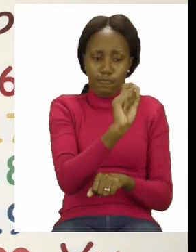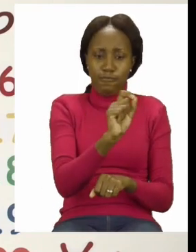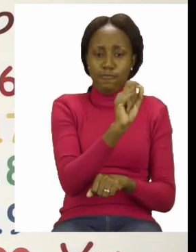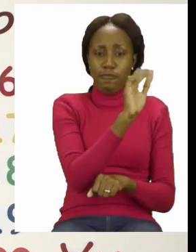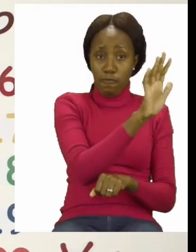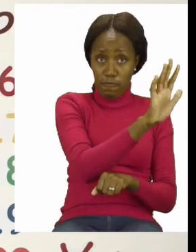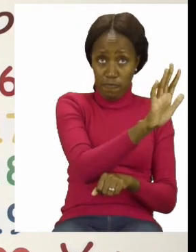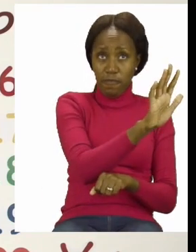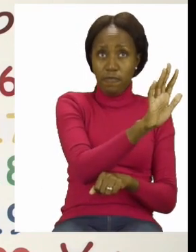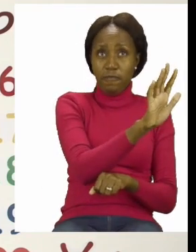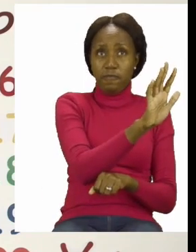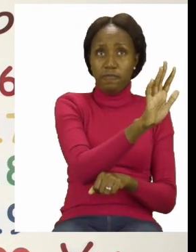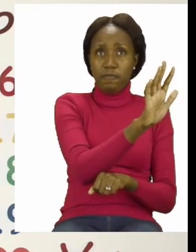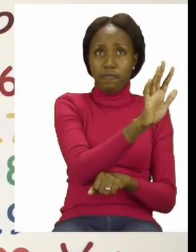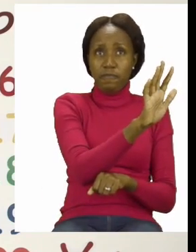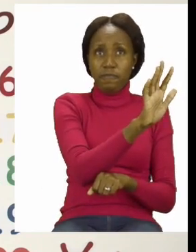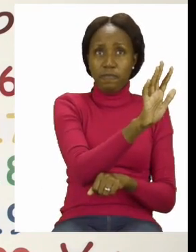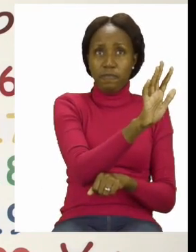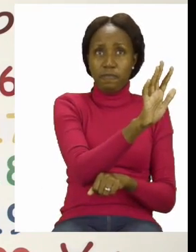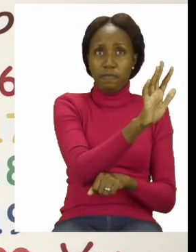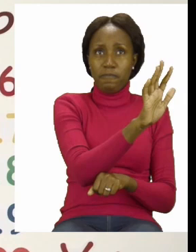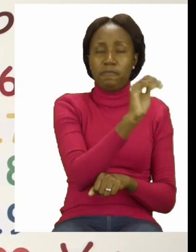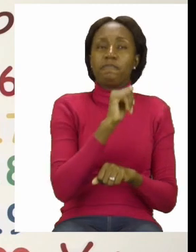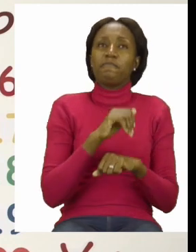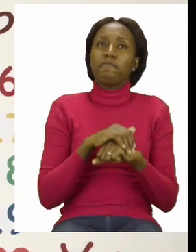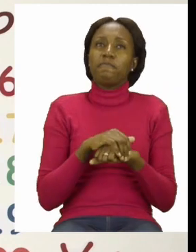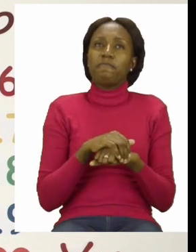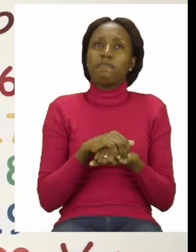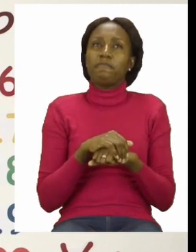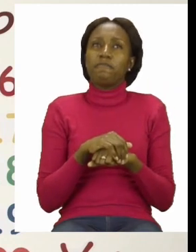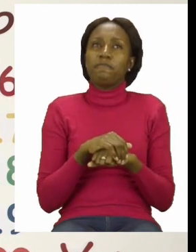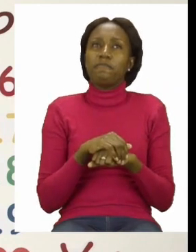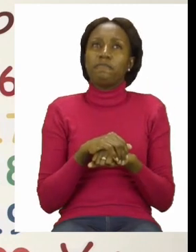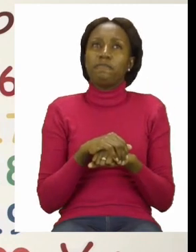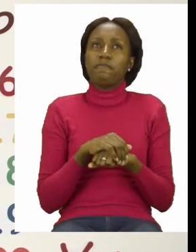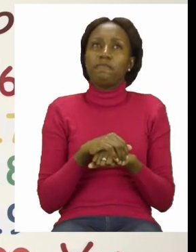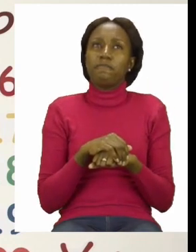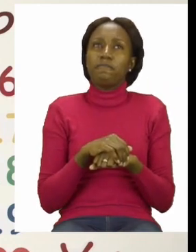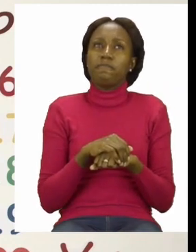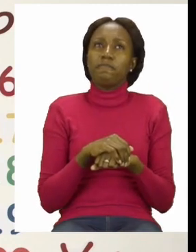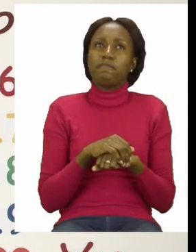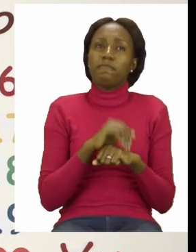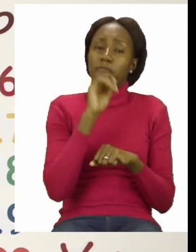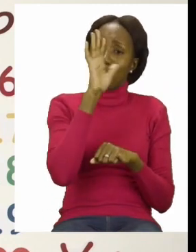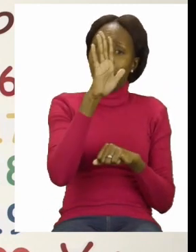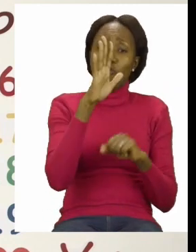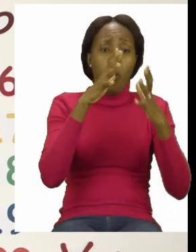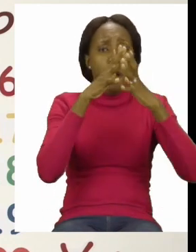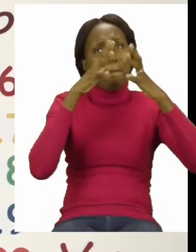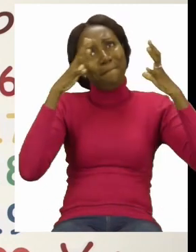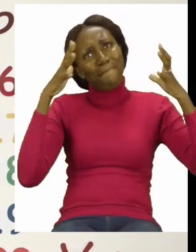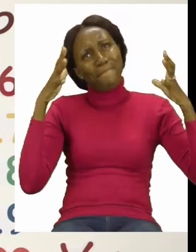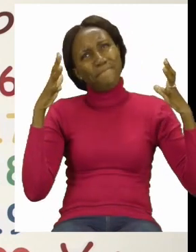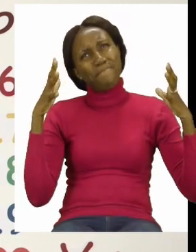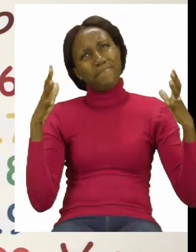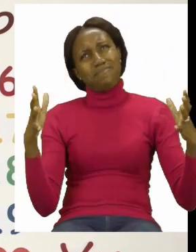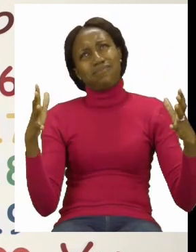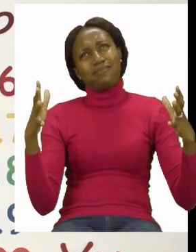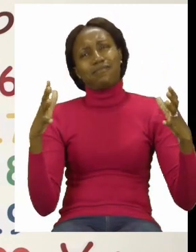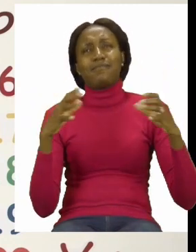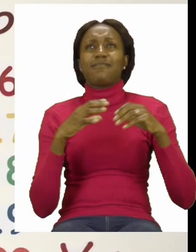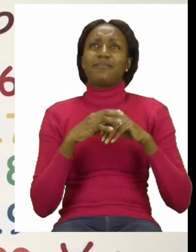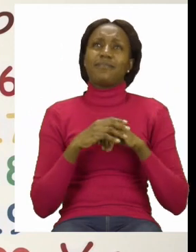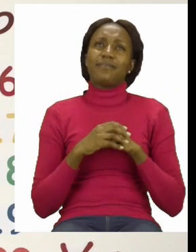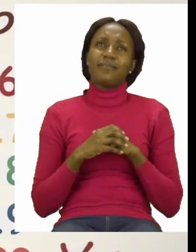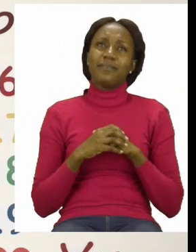then write our number 5. This means that our number 5 is the biggest number we have. So we